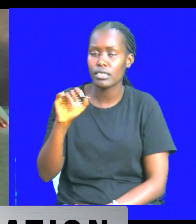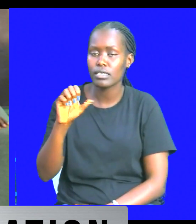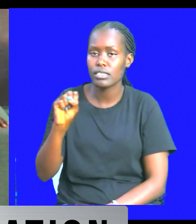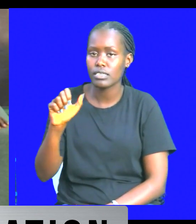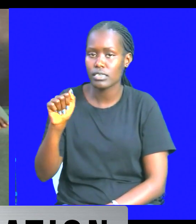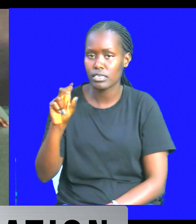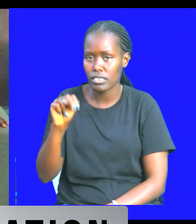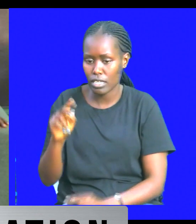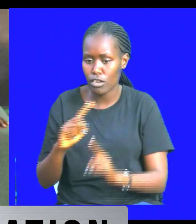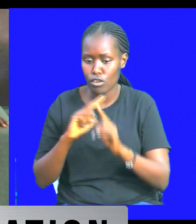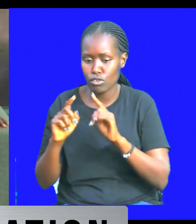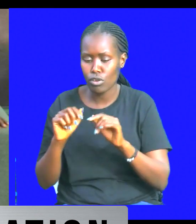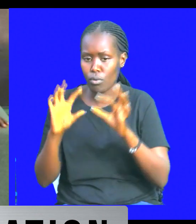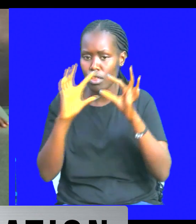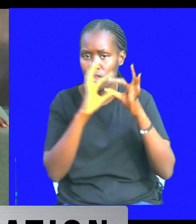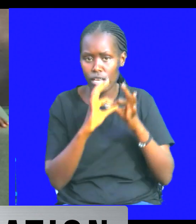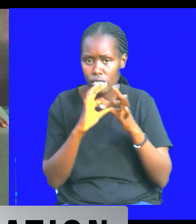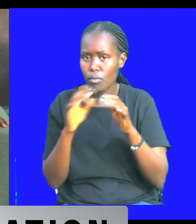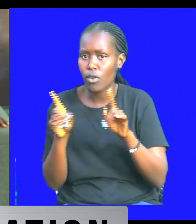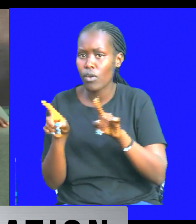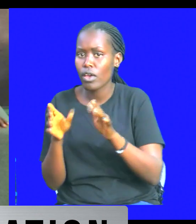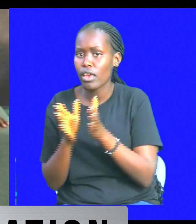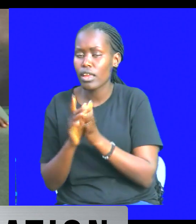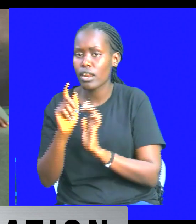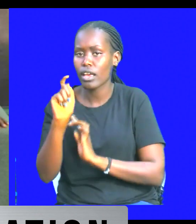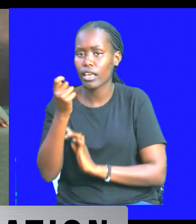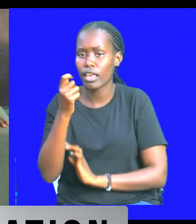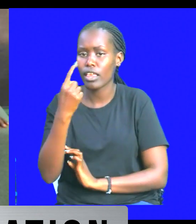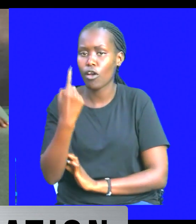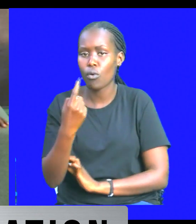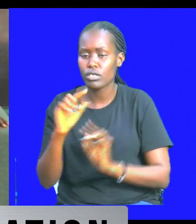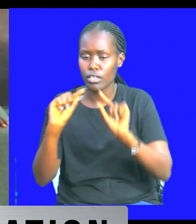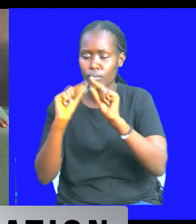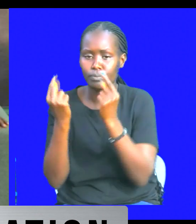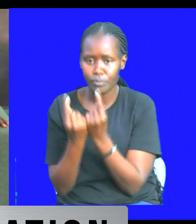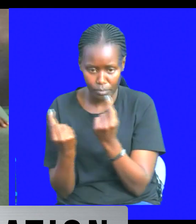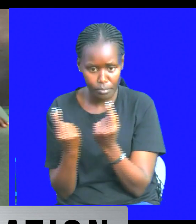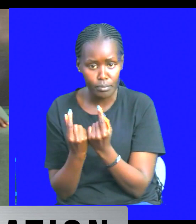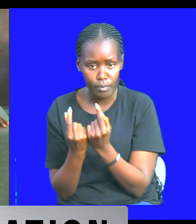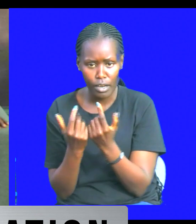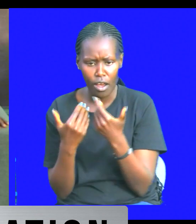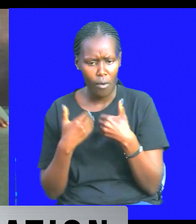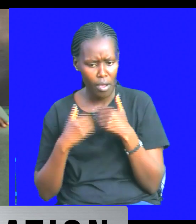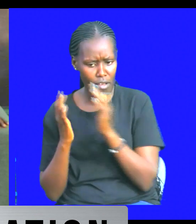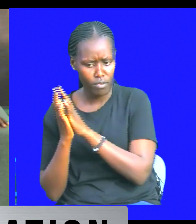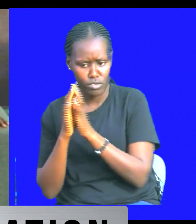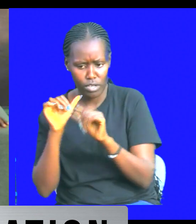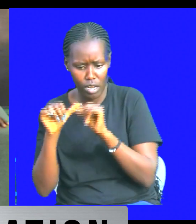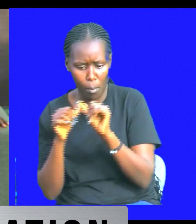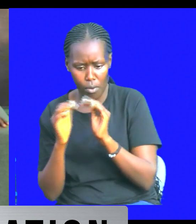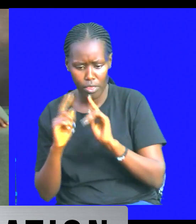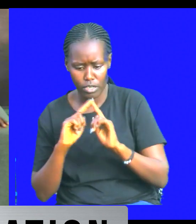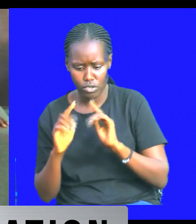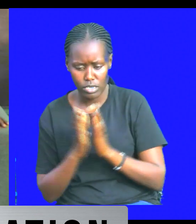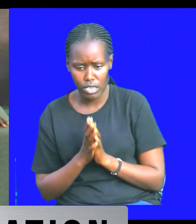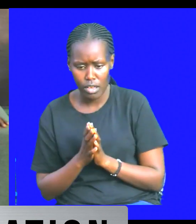Both the Azimio and the Kenya Kwanza groups, is there the chemistry for the talks? And by the way,